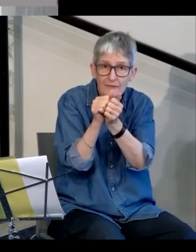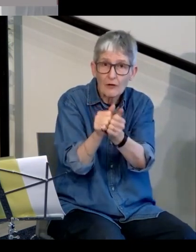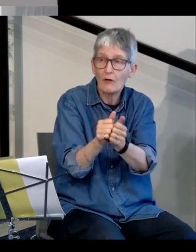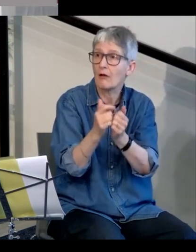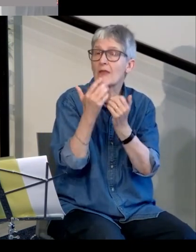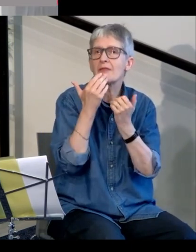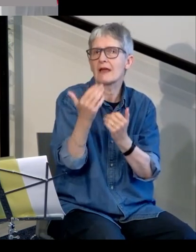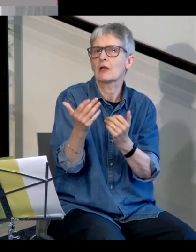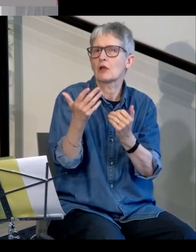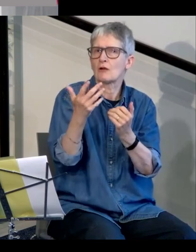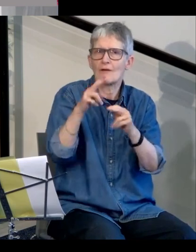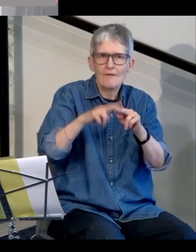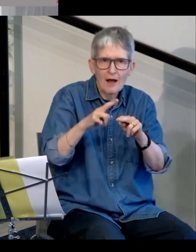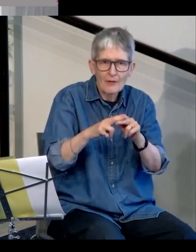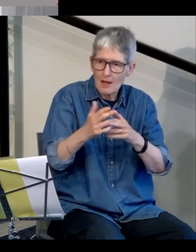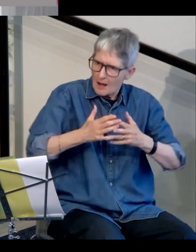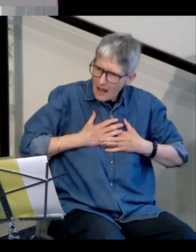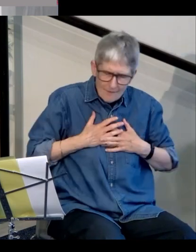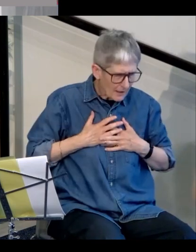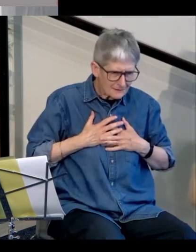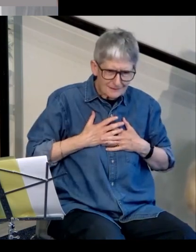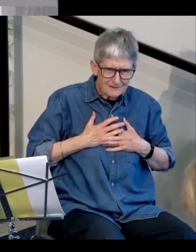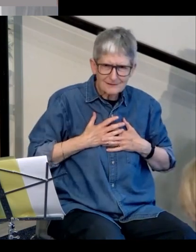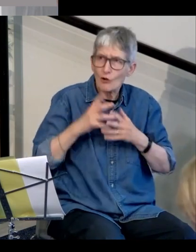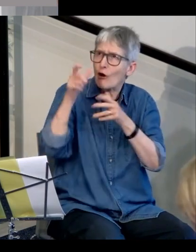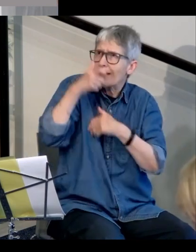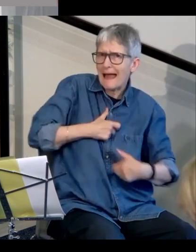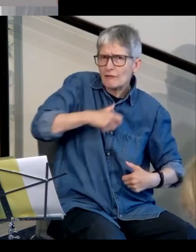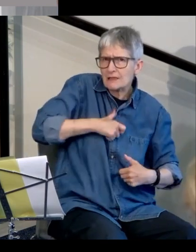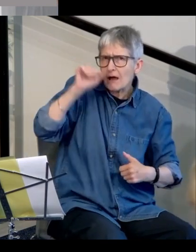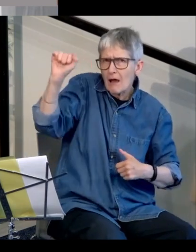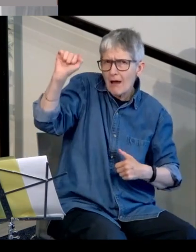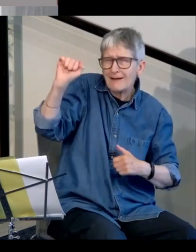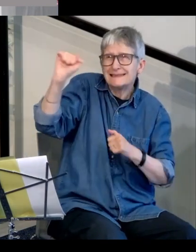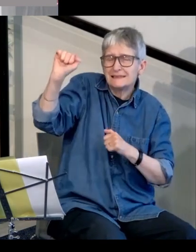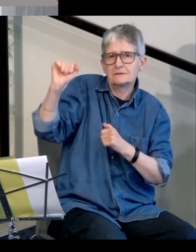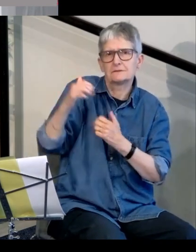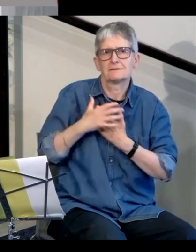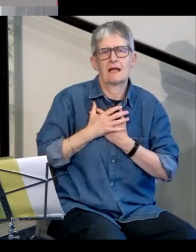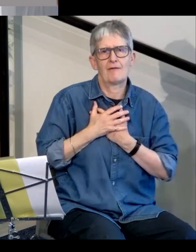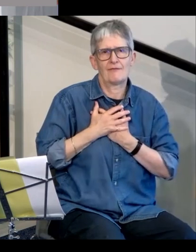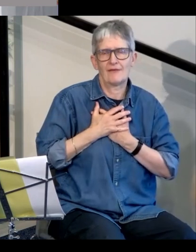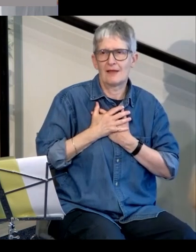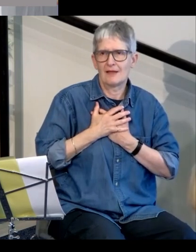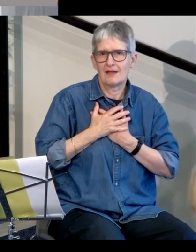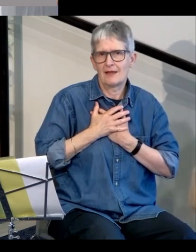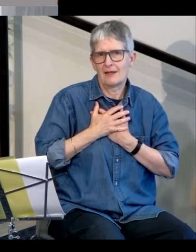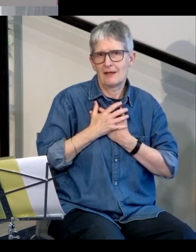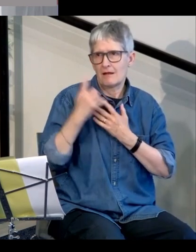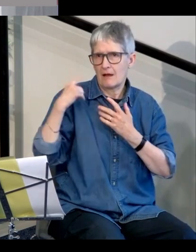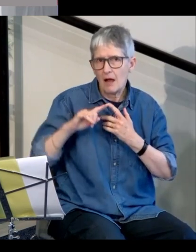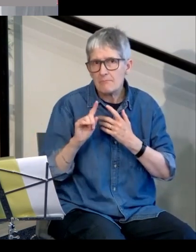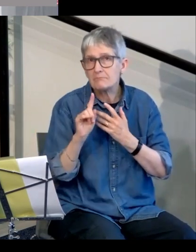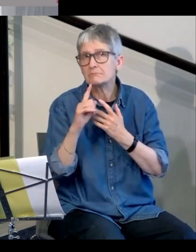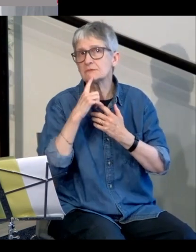you, Father, that you love us unconditionally. Thank you that your very character is love. And Lord, we just come into your presence